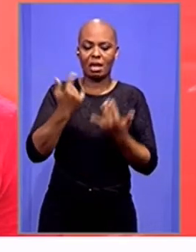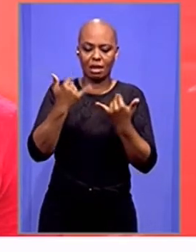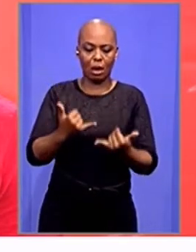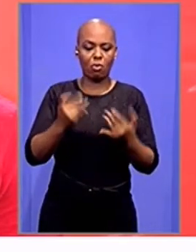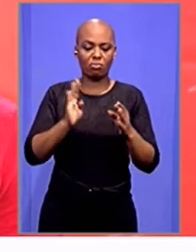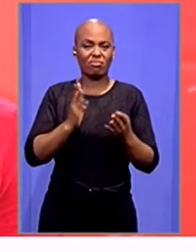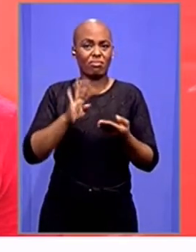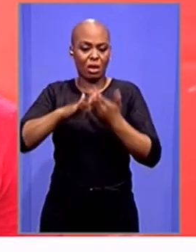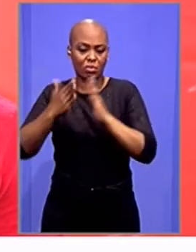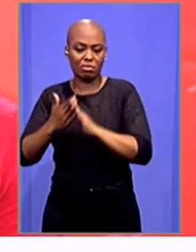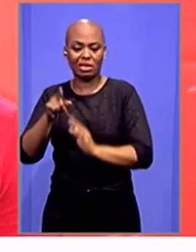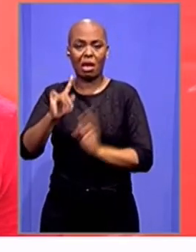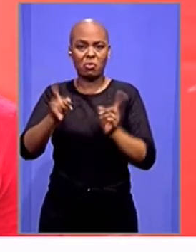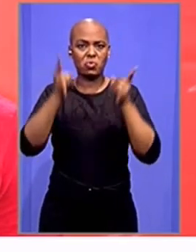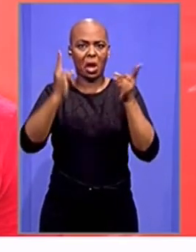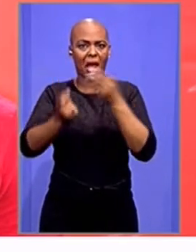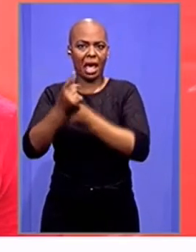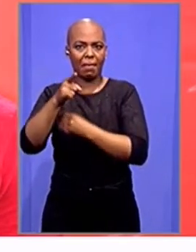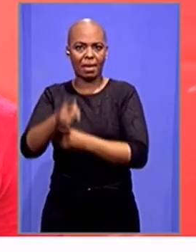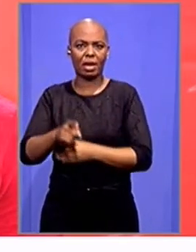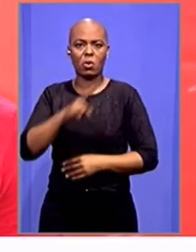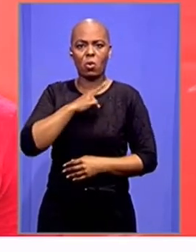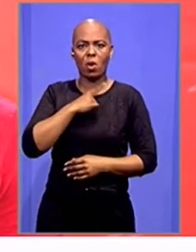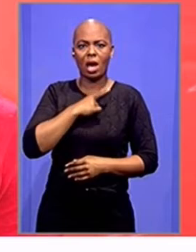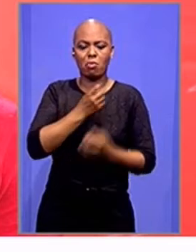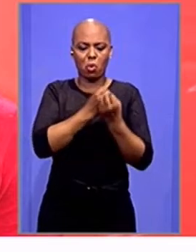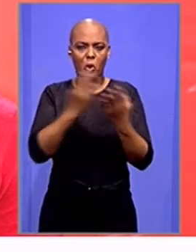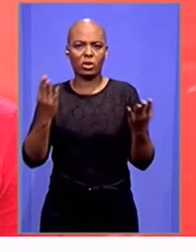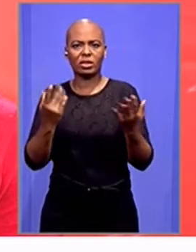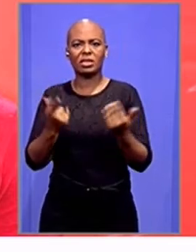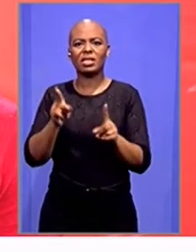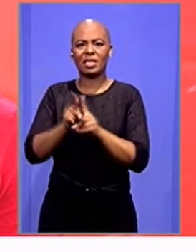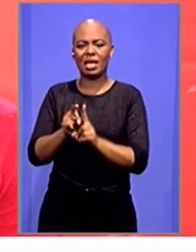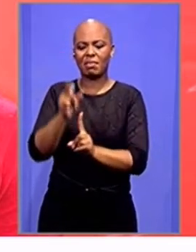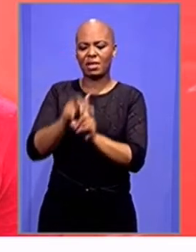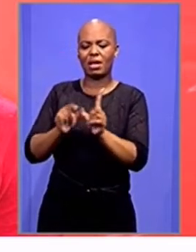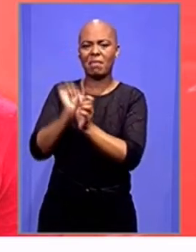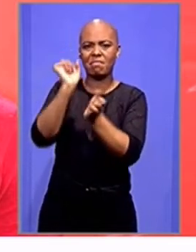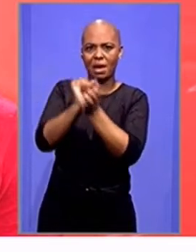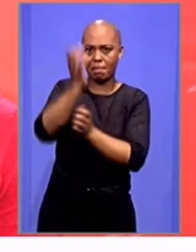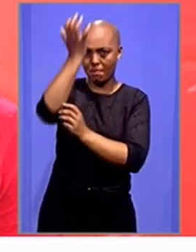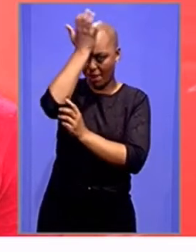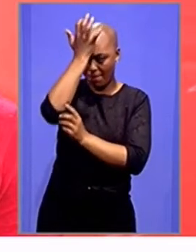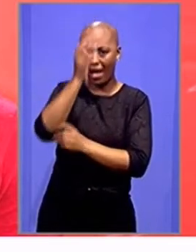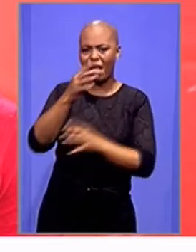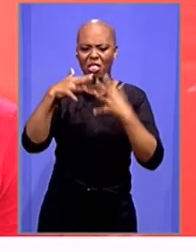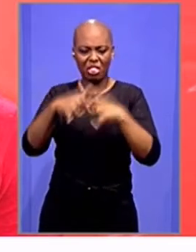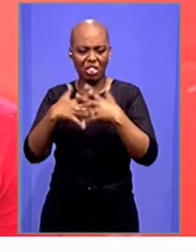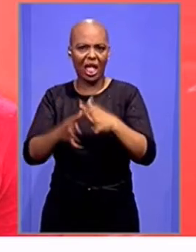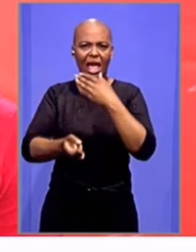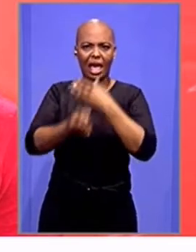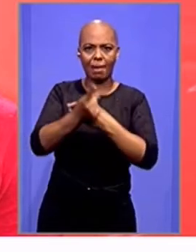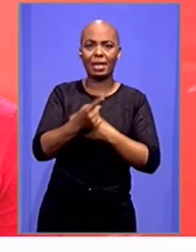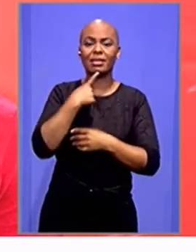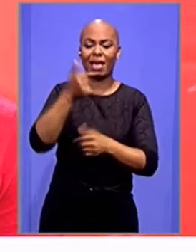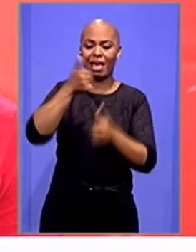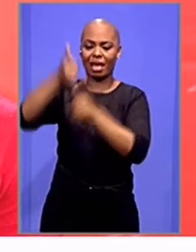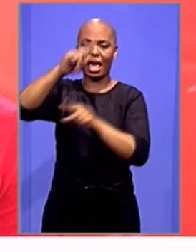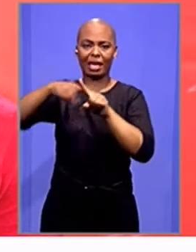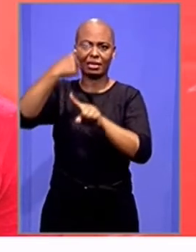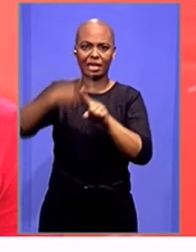the Minister of Intelligence and the Minister of Police, but he did not want